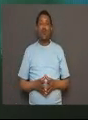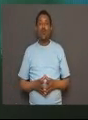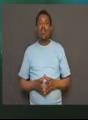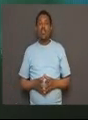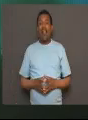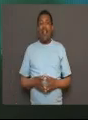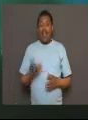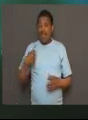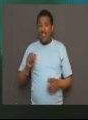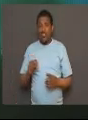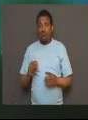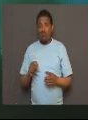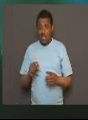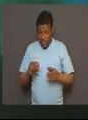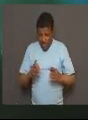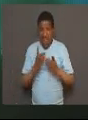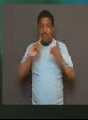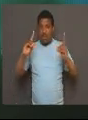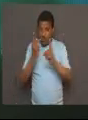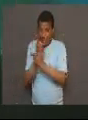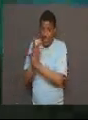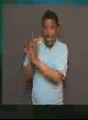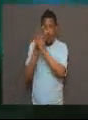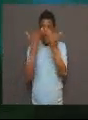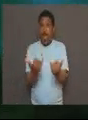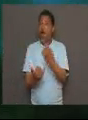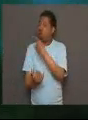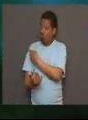us define them carefully now.